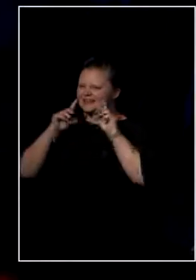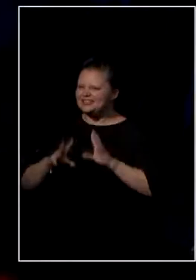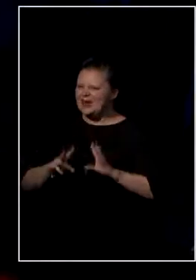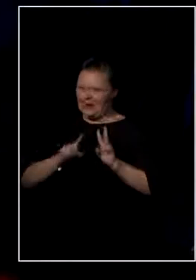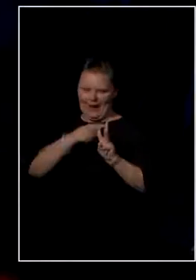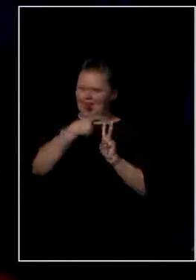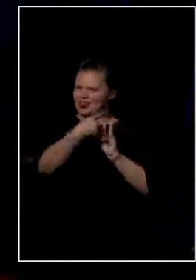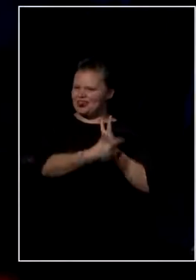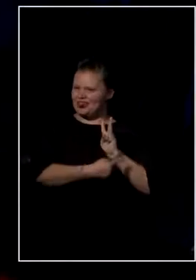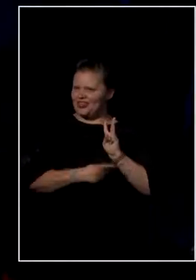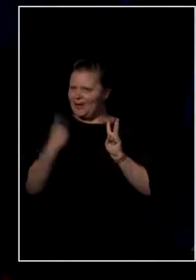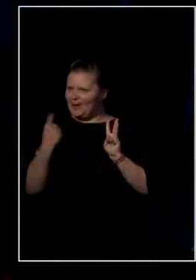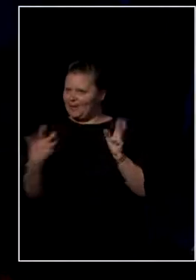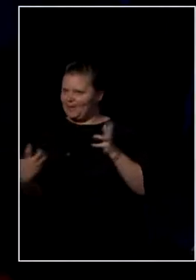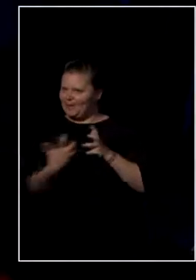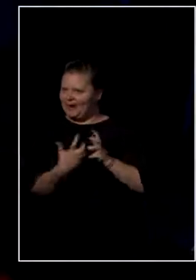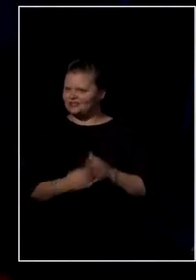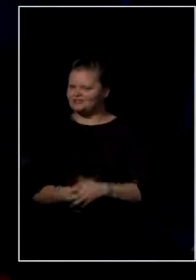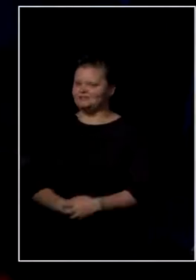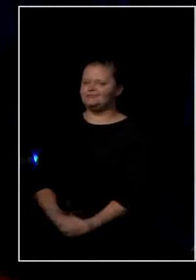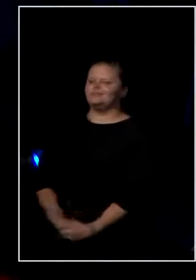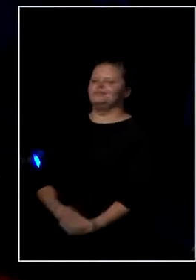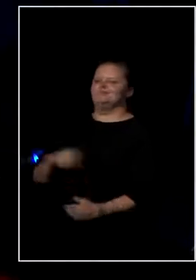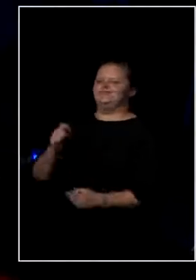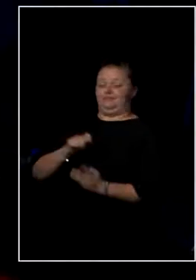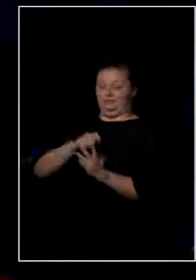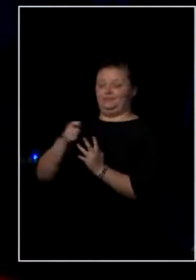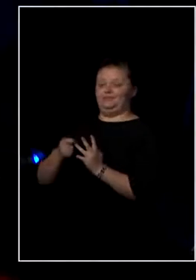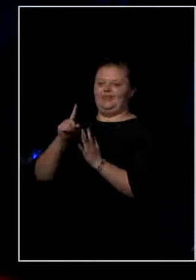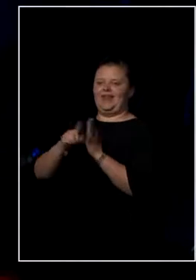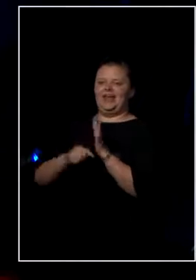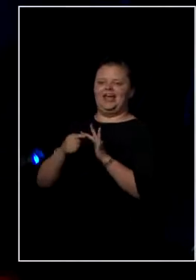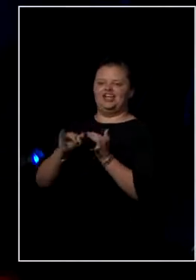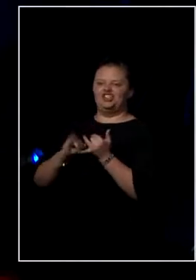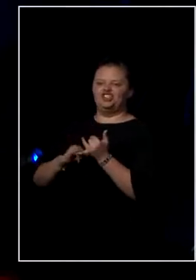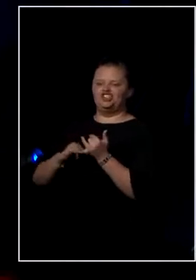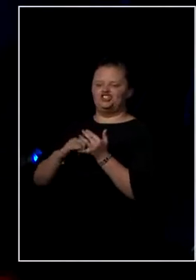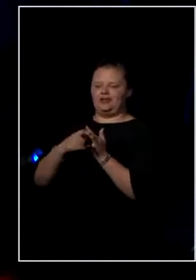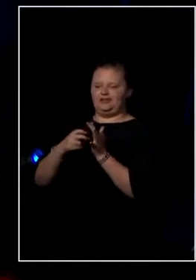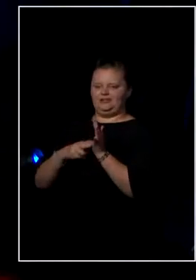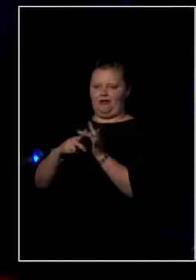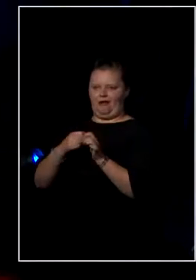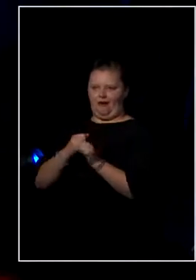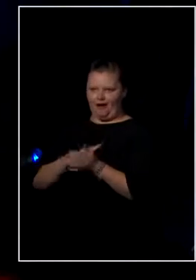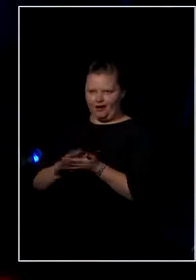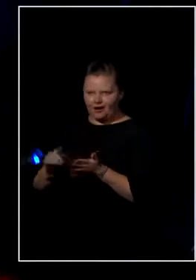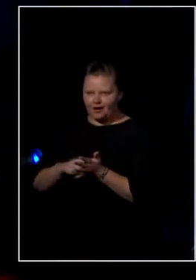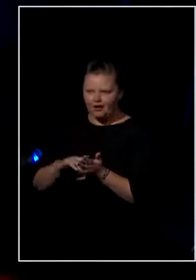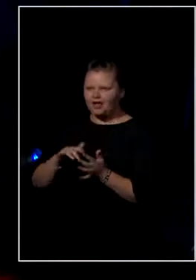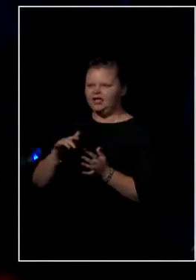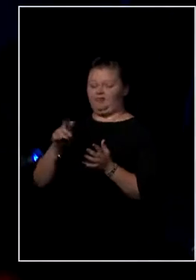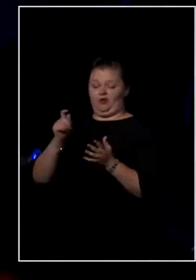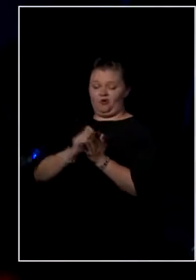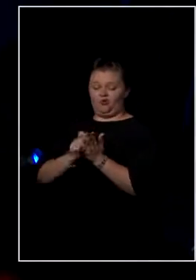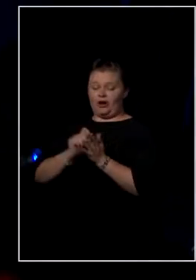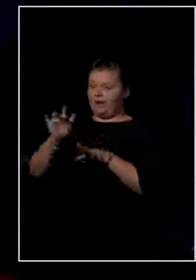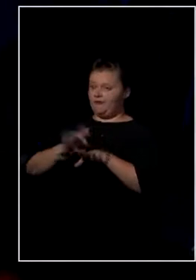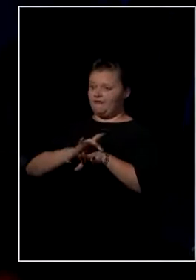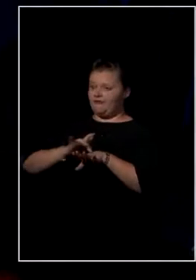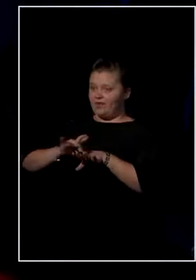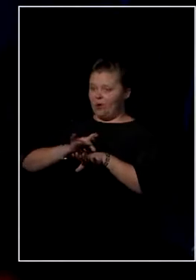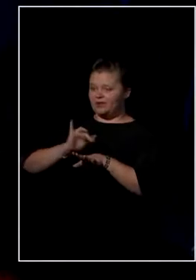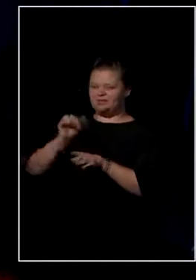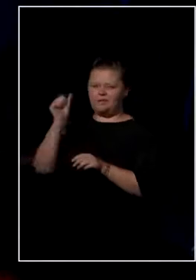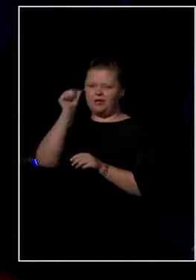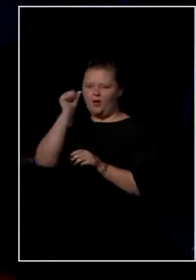contestants. And Jess Knight is a writer and a performer, and you might know her from her performance of Mormon Girl in